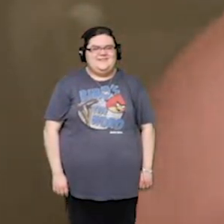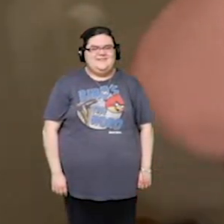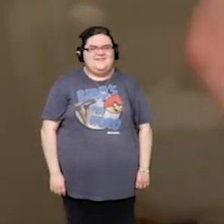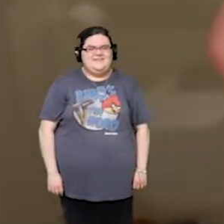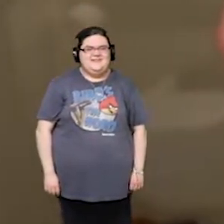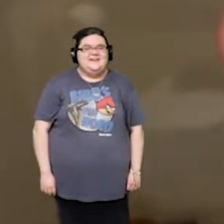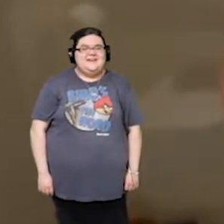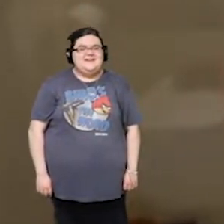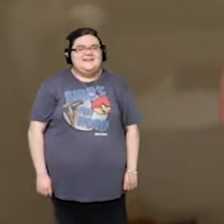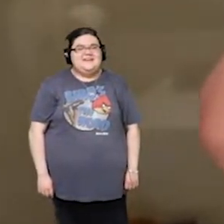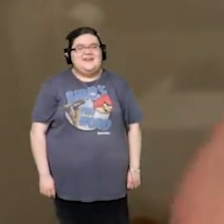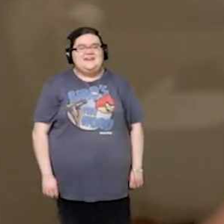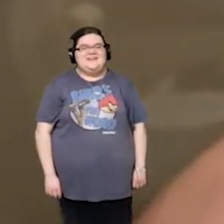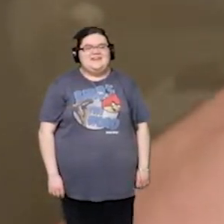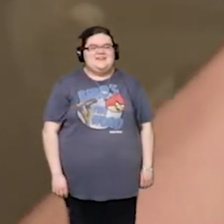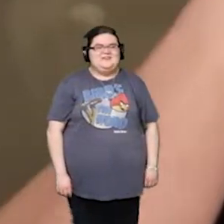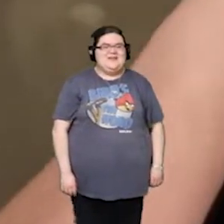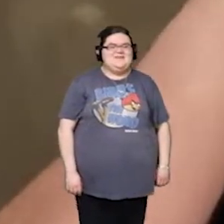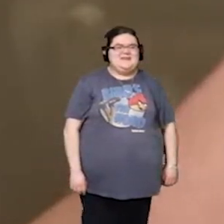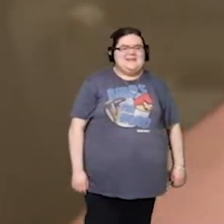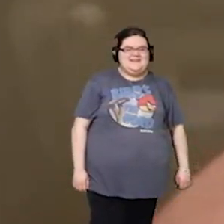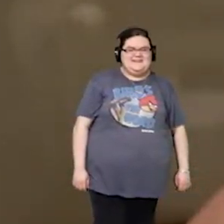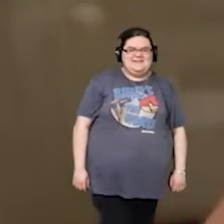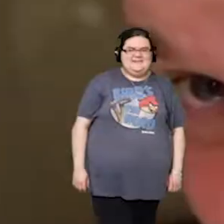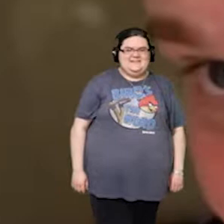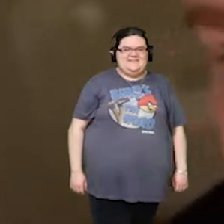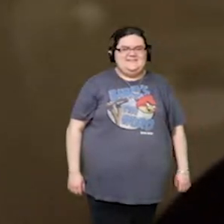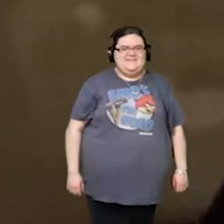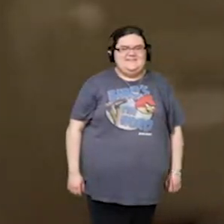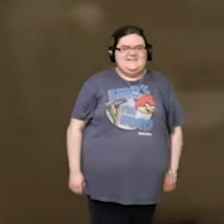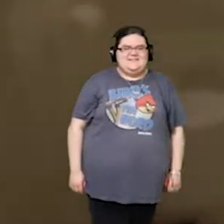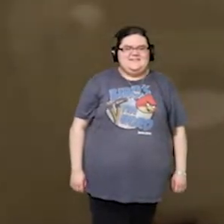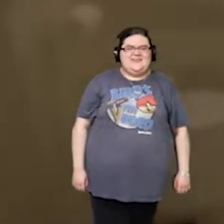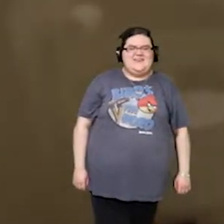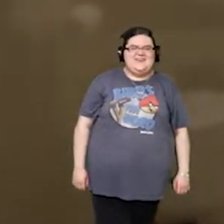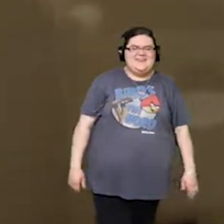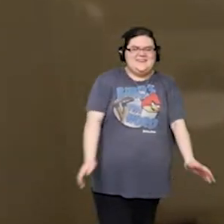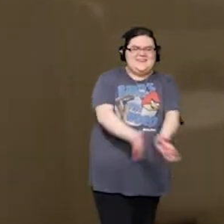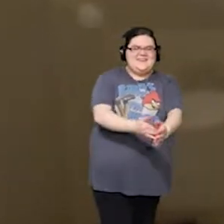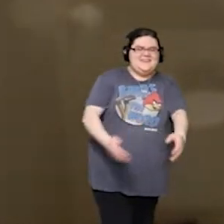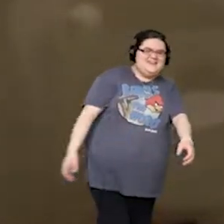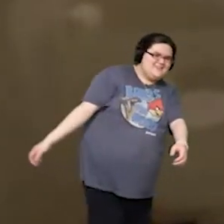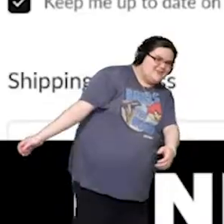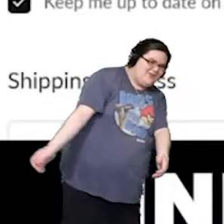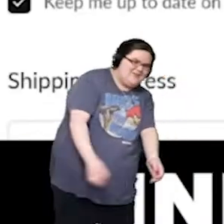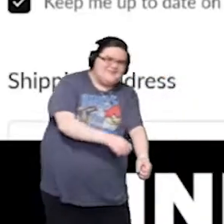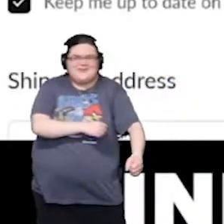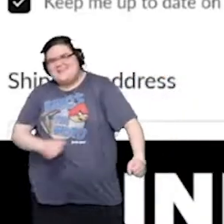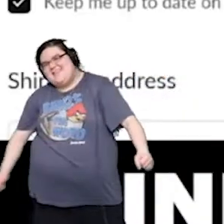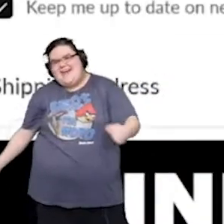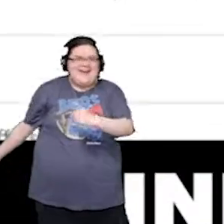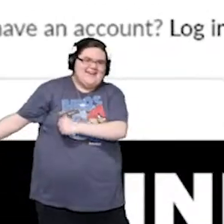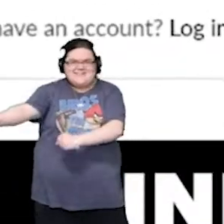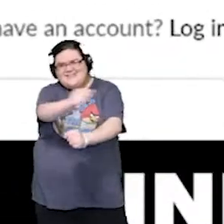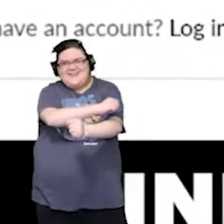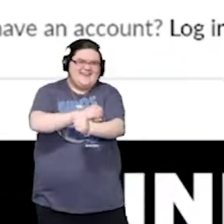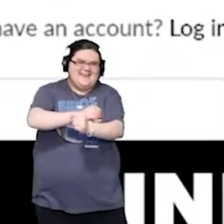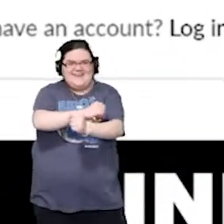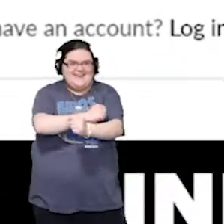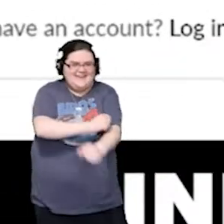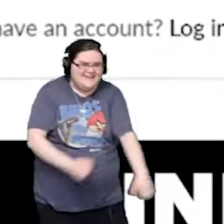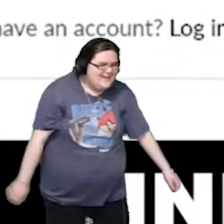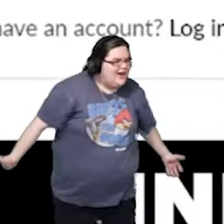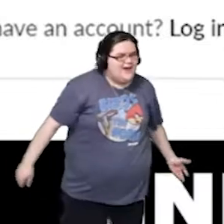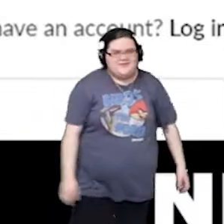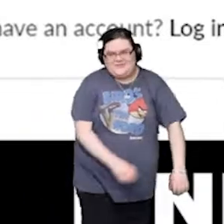other half of my head. So if you do want to check out the products from Blumen, I've left a link to their website where you can get 10% off your purchase if you use my code KON